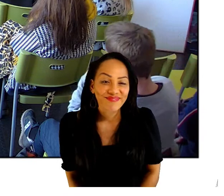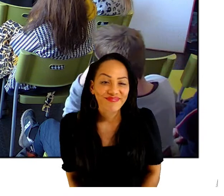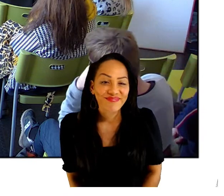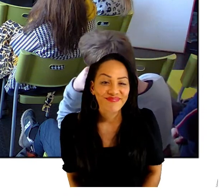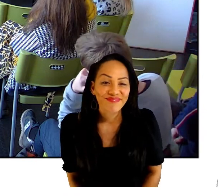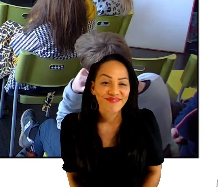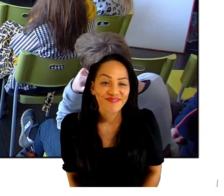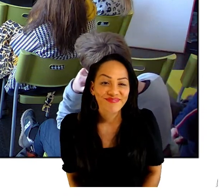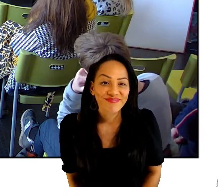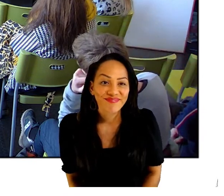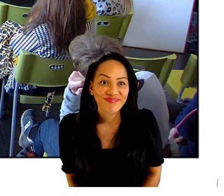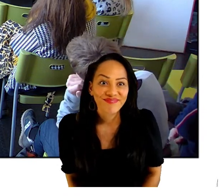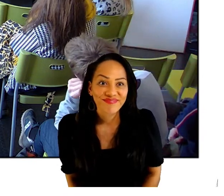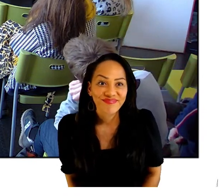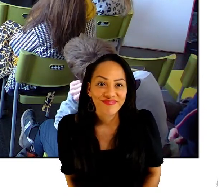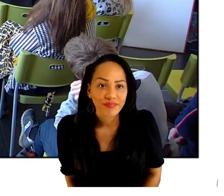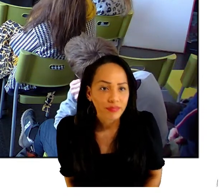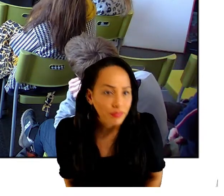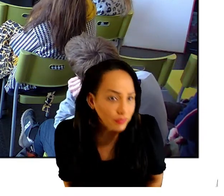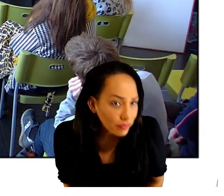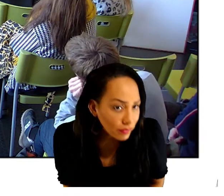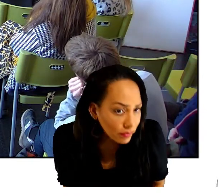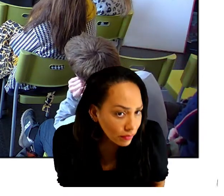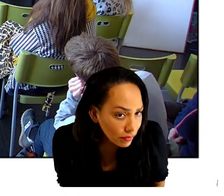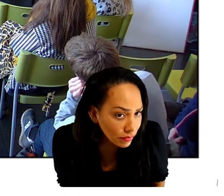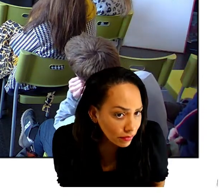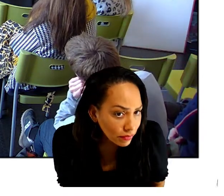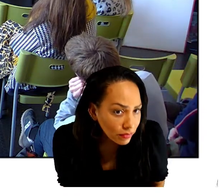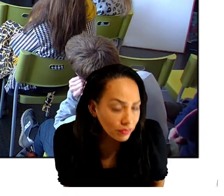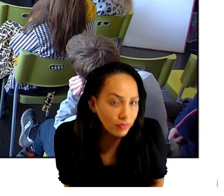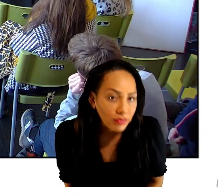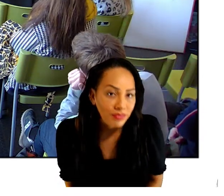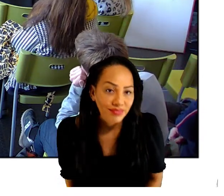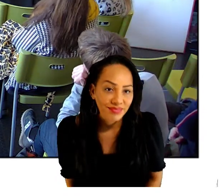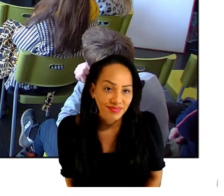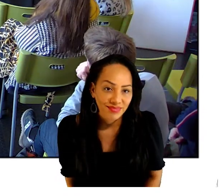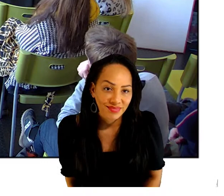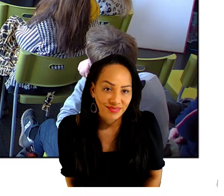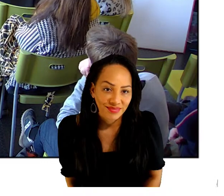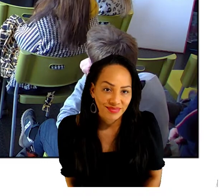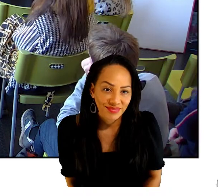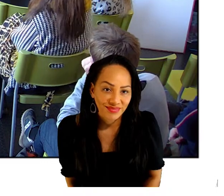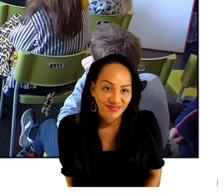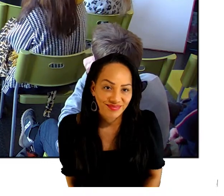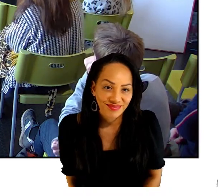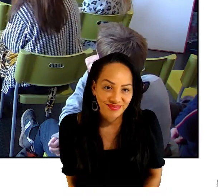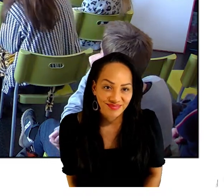I'm going to call it with this microphone. No, it works for online. It's not for in the room.